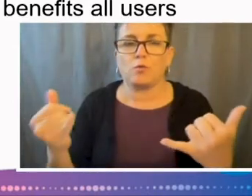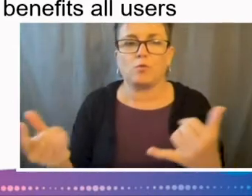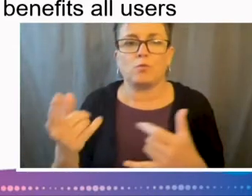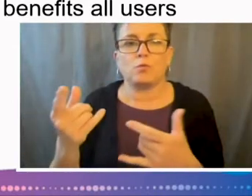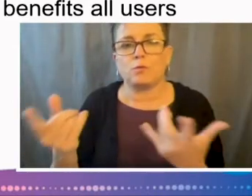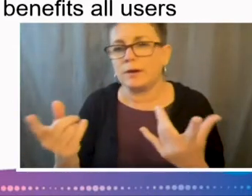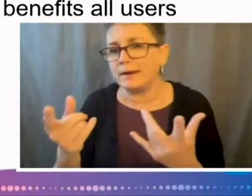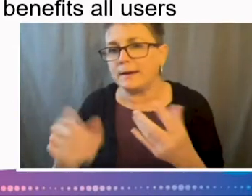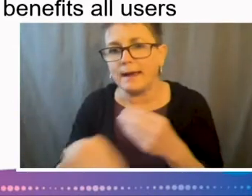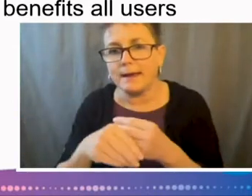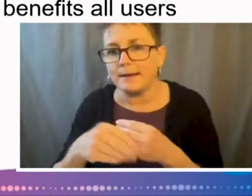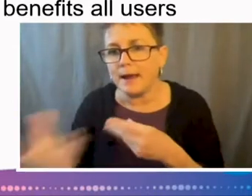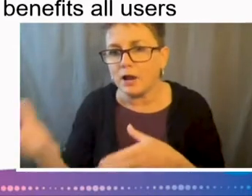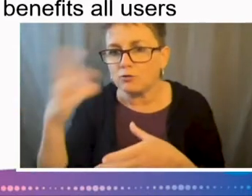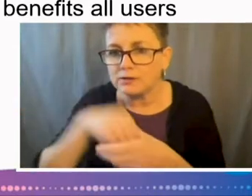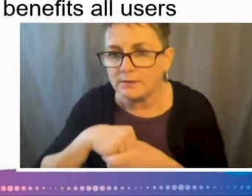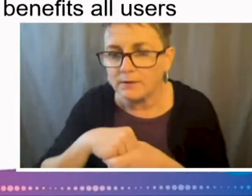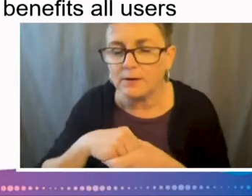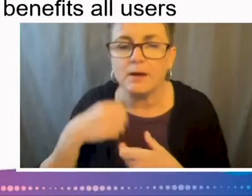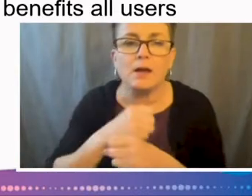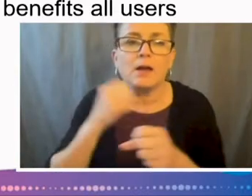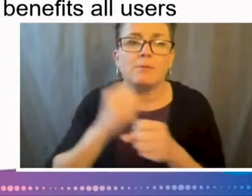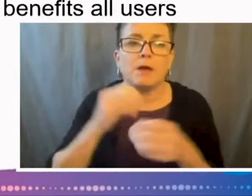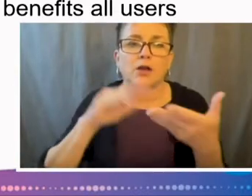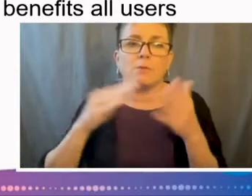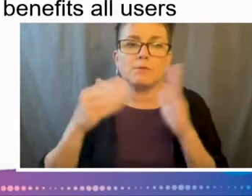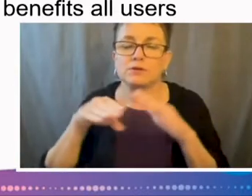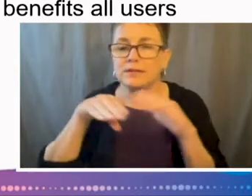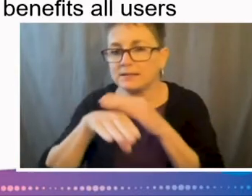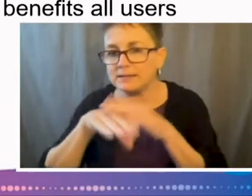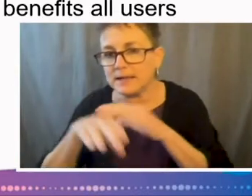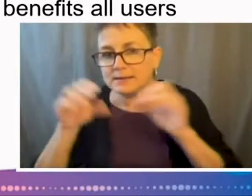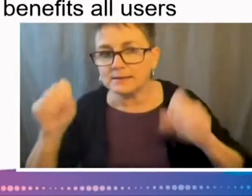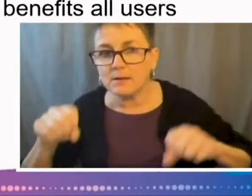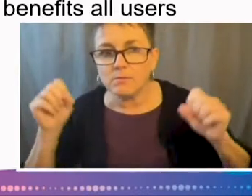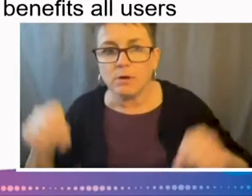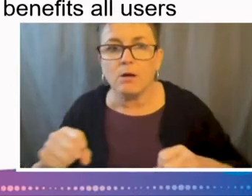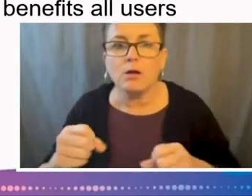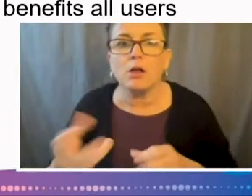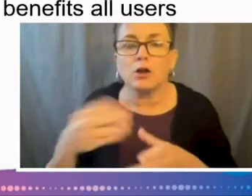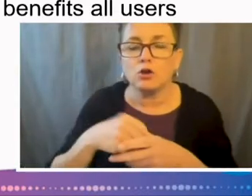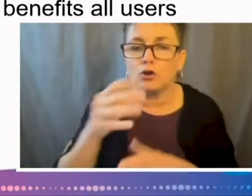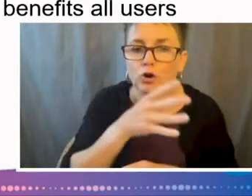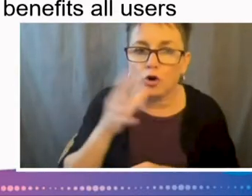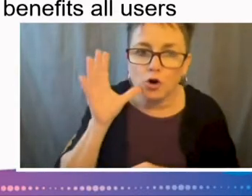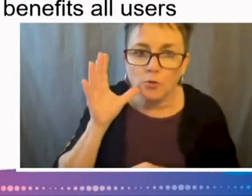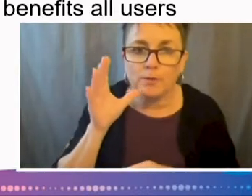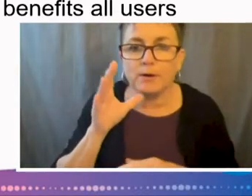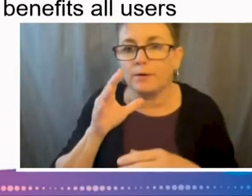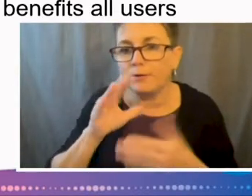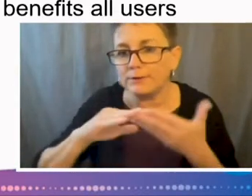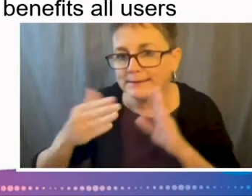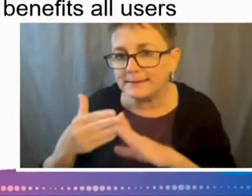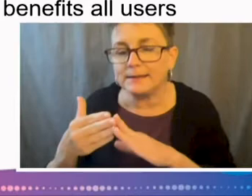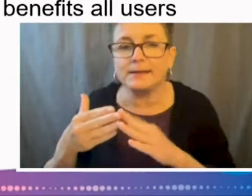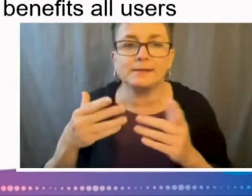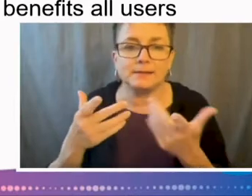makes communities accessible, improvement of urban environment benefits, to benefit all